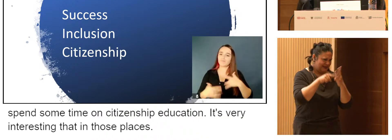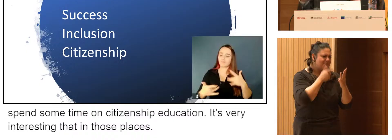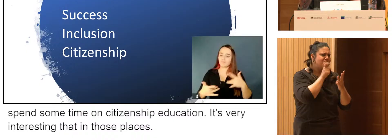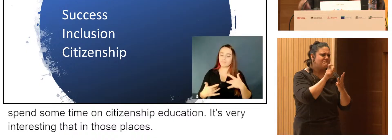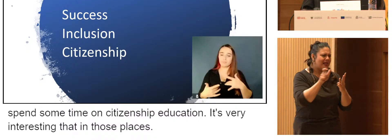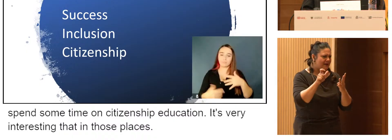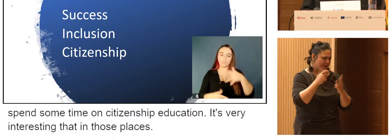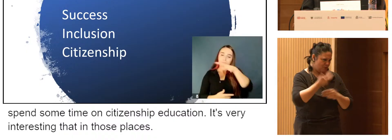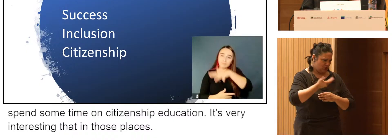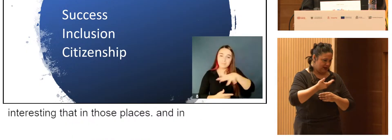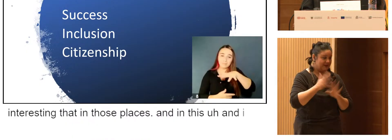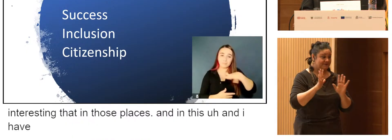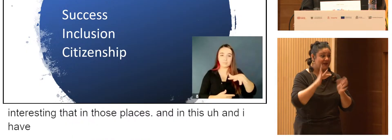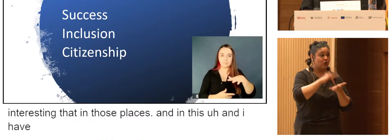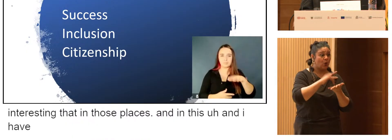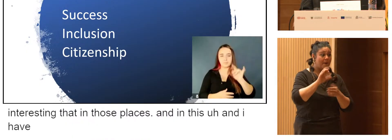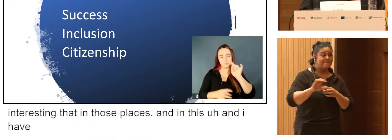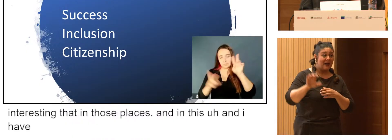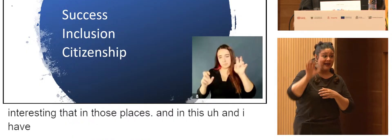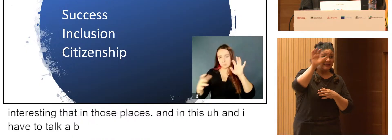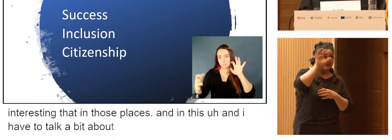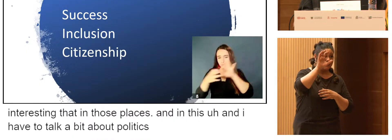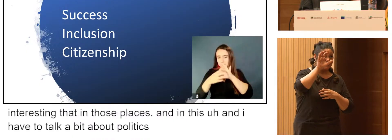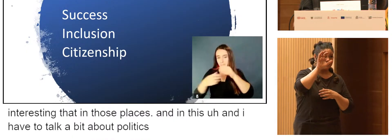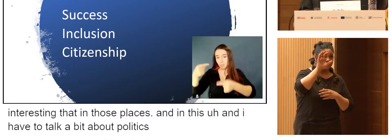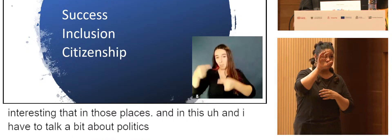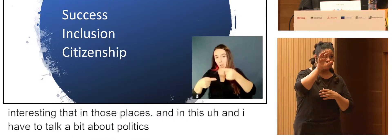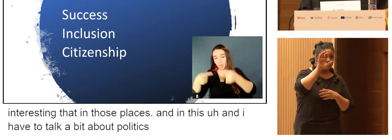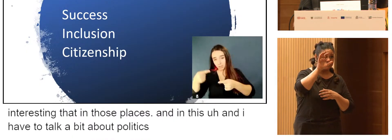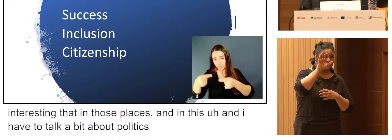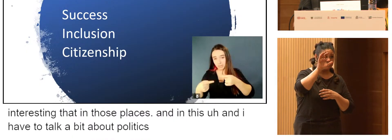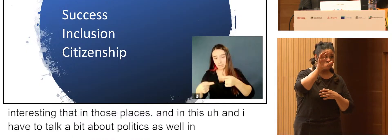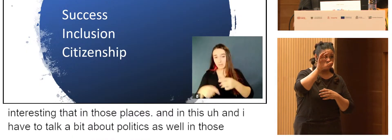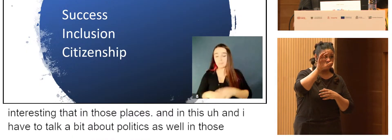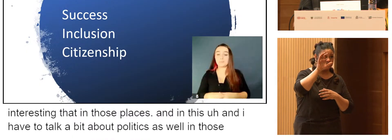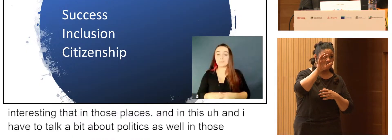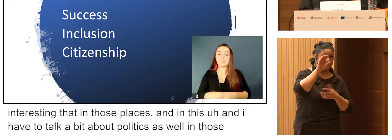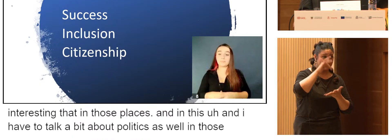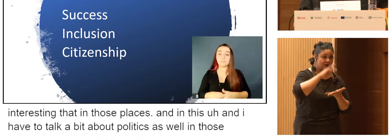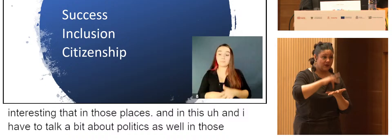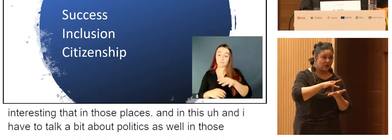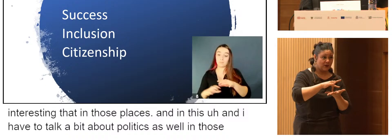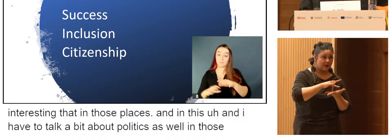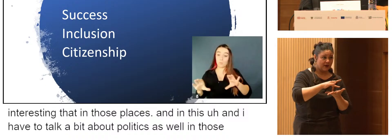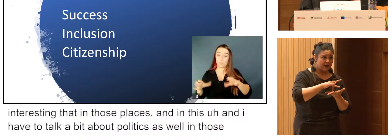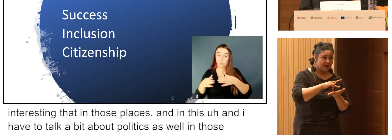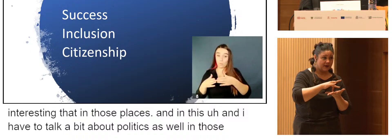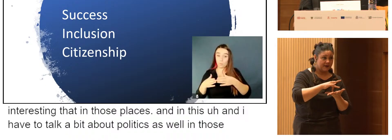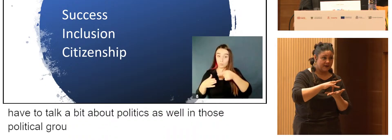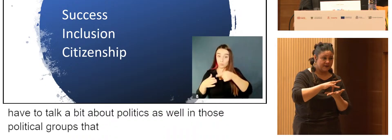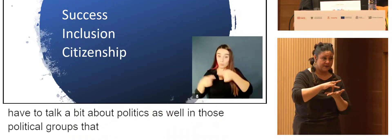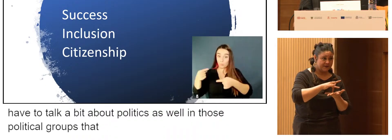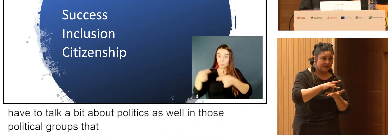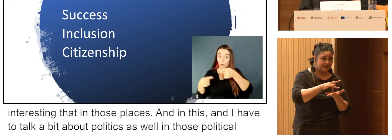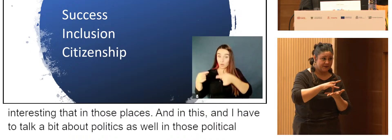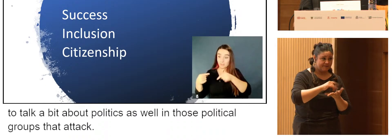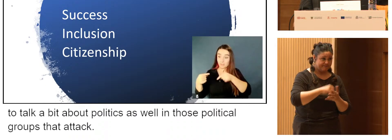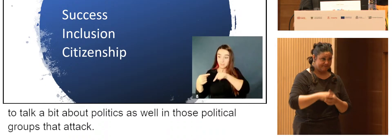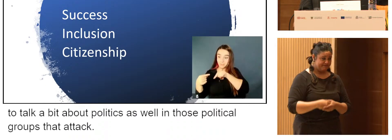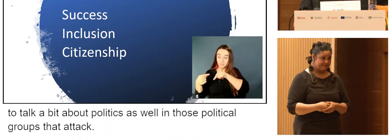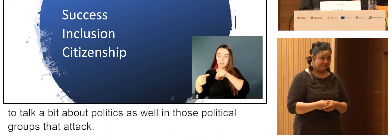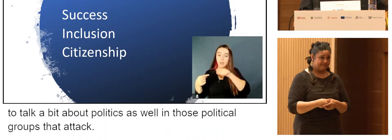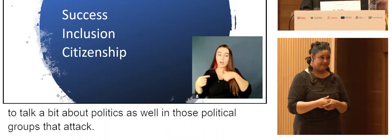and I have to talk a bit about politics as well, in those political groups that attack